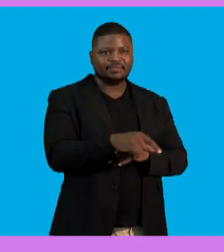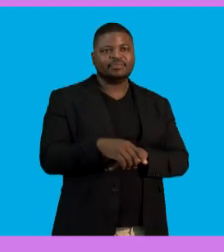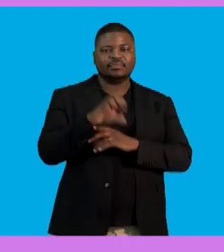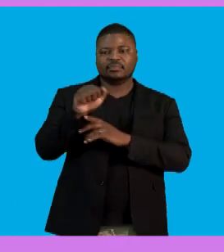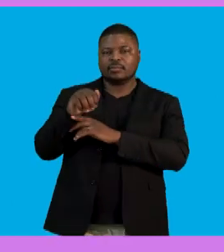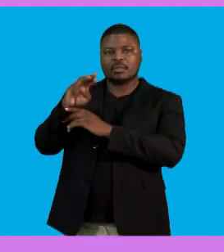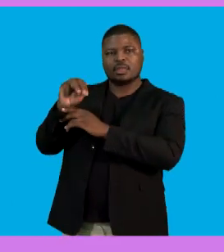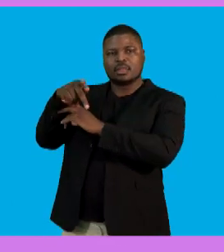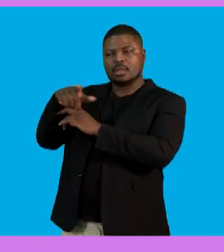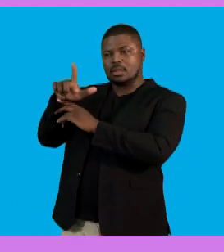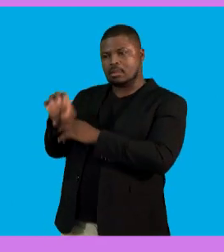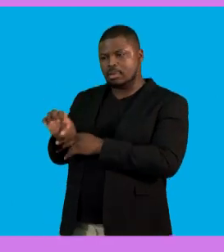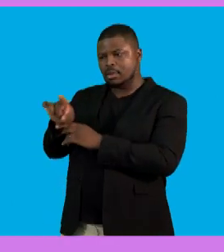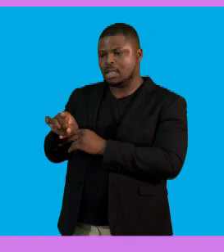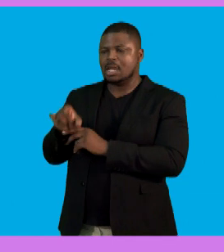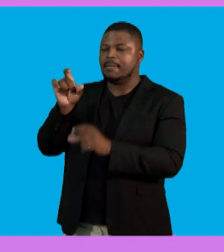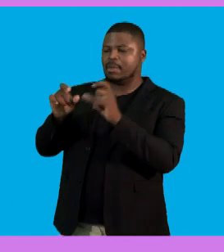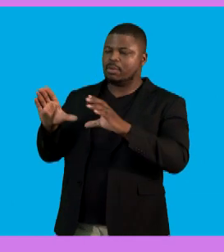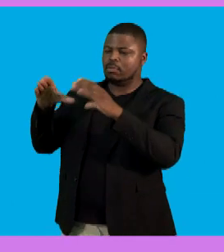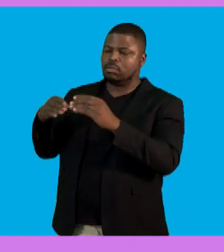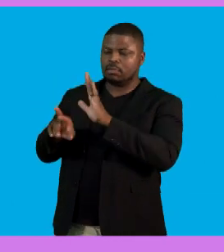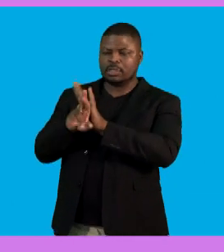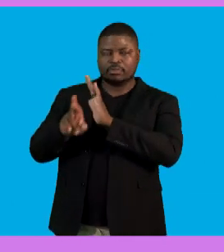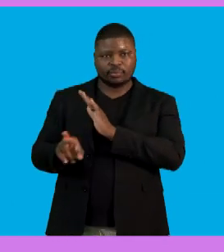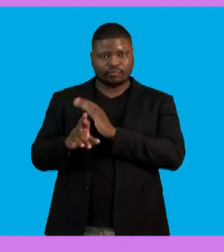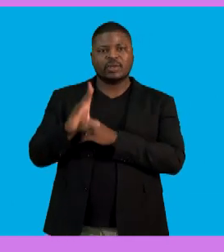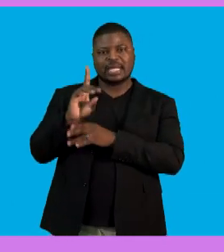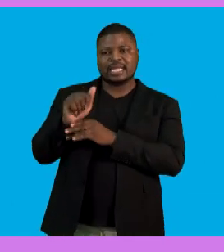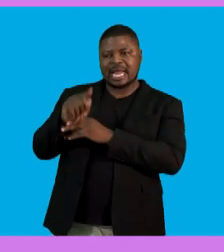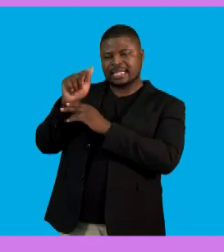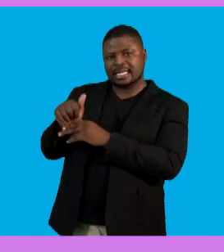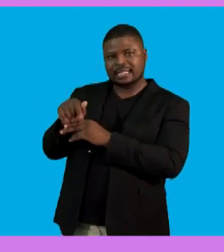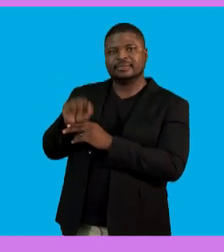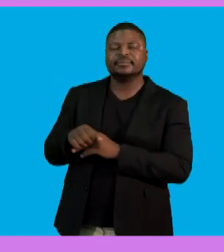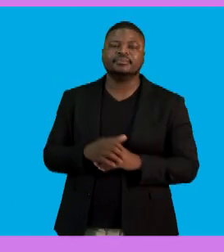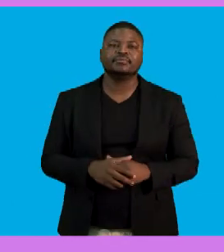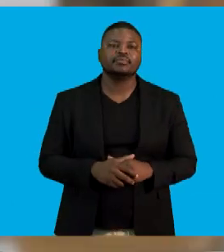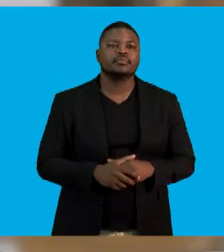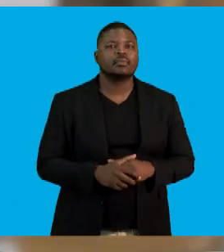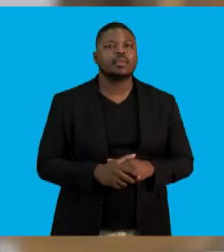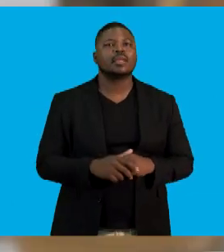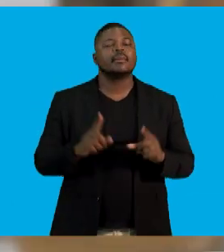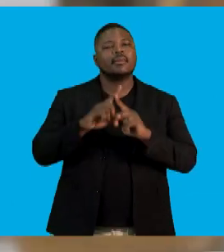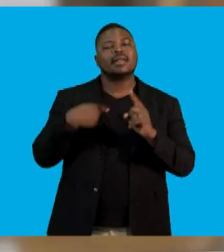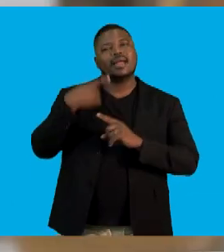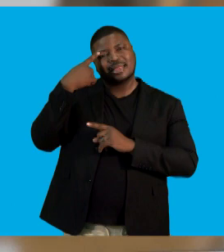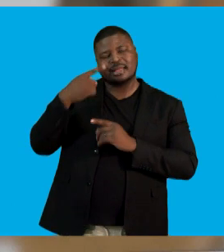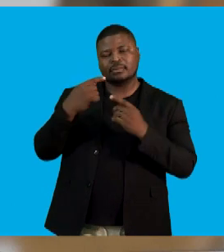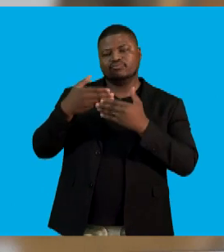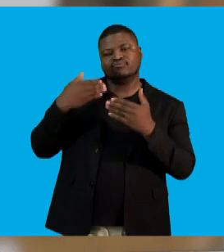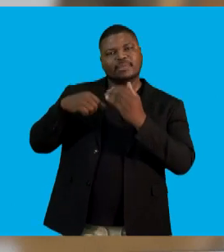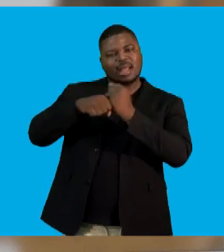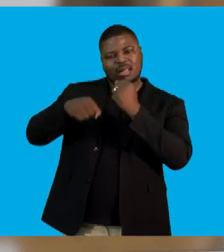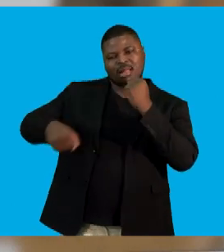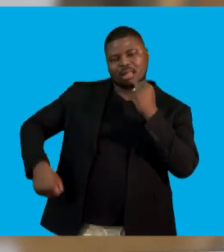smaller representation of the population that data can be collected and analyzed. All right, everyone, I think I've been talking